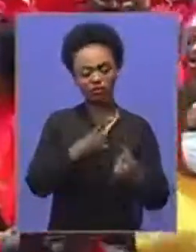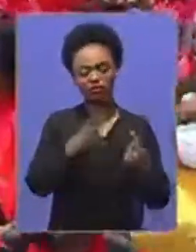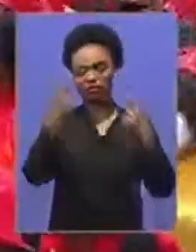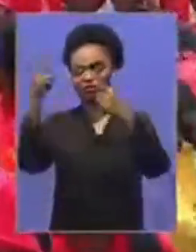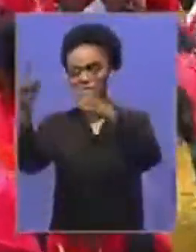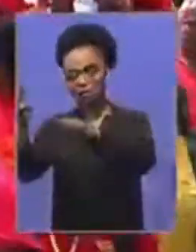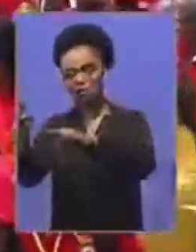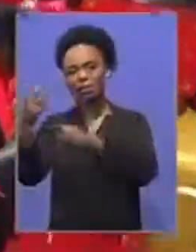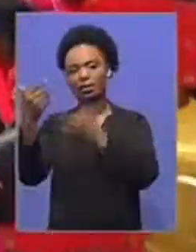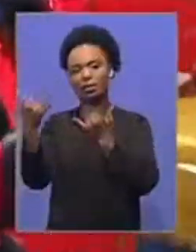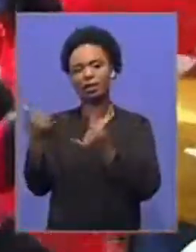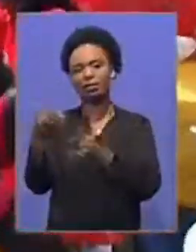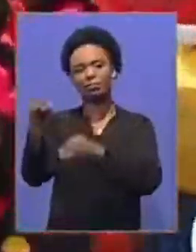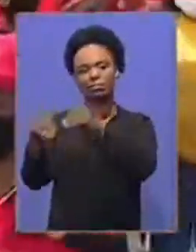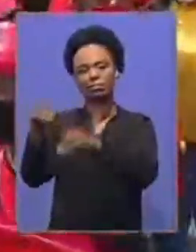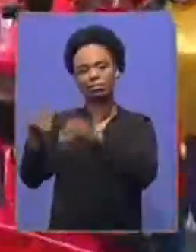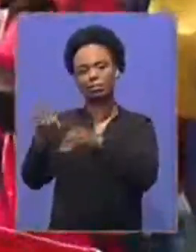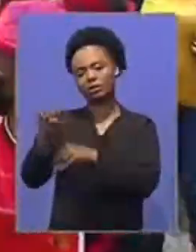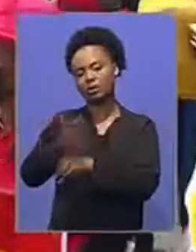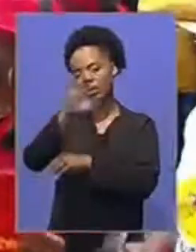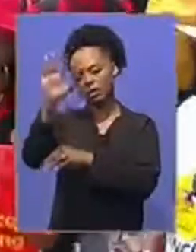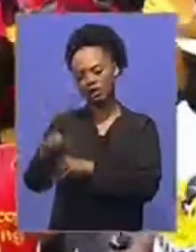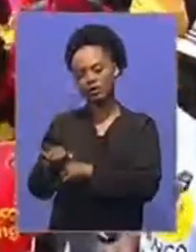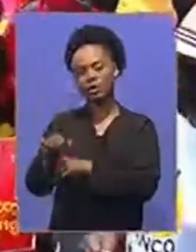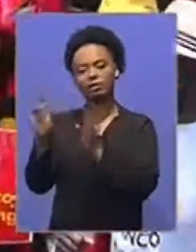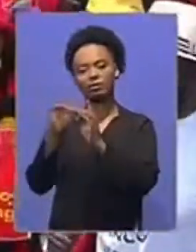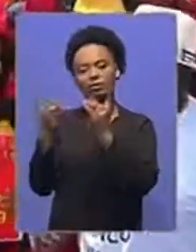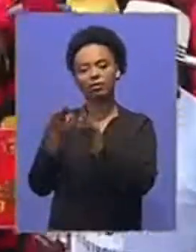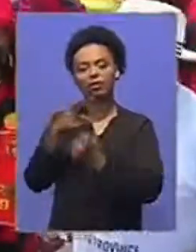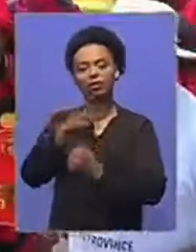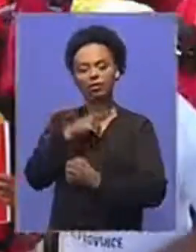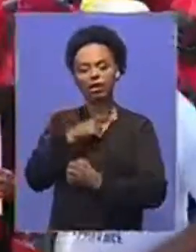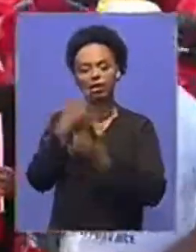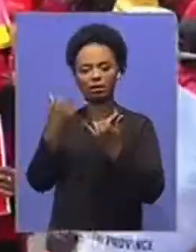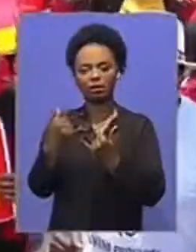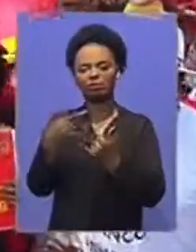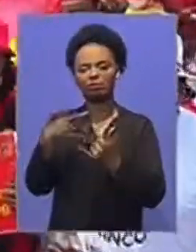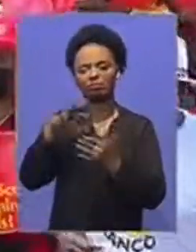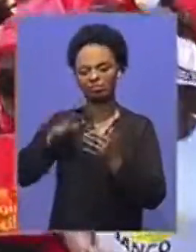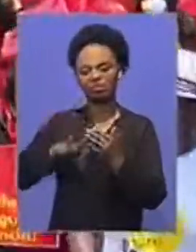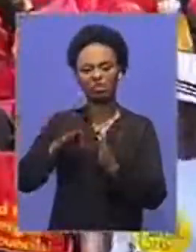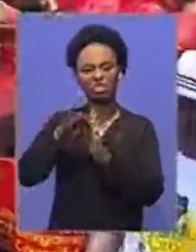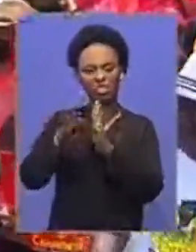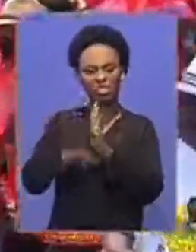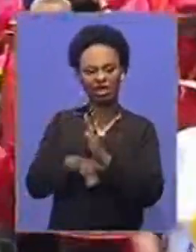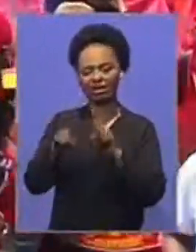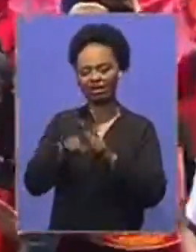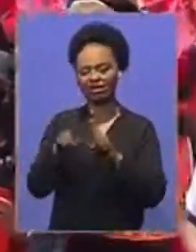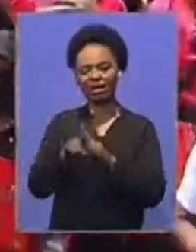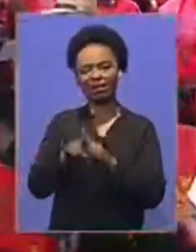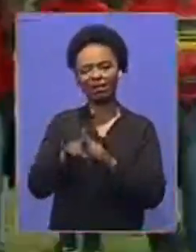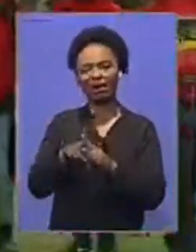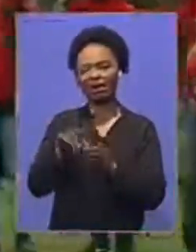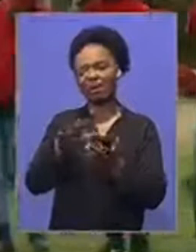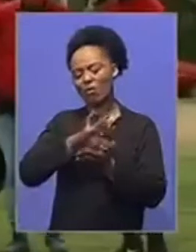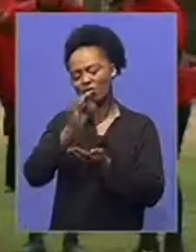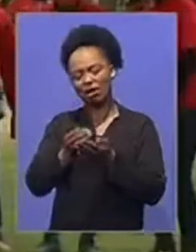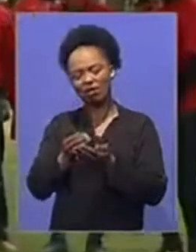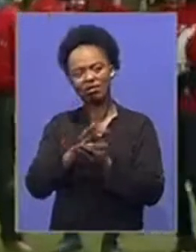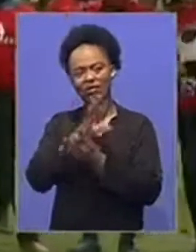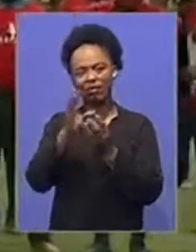tsa lekgotla la diminerale tsa Aforika Borwa go ya go ngongorega ka dipeeletso tse di kwa tlase le go tlholwa ga ditiro ga ditheo tse e seng